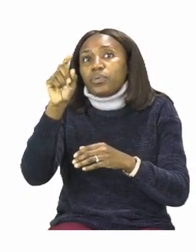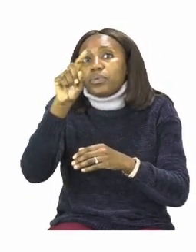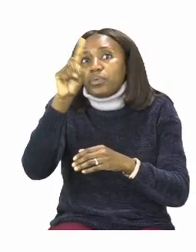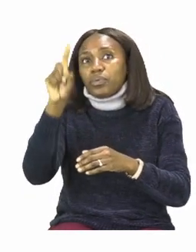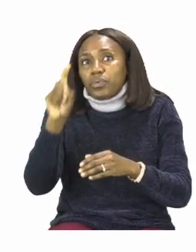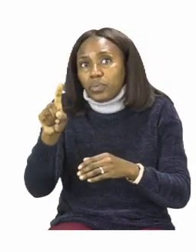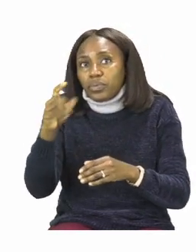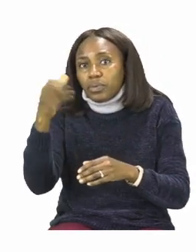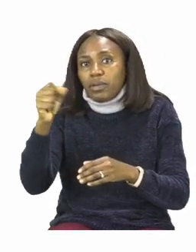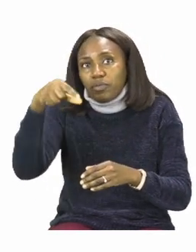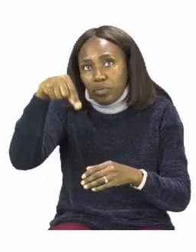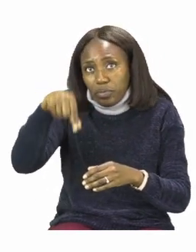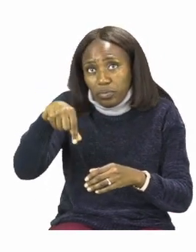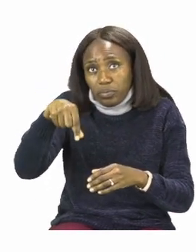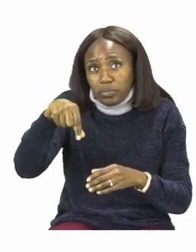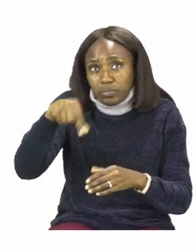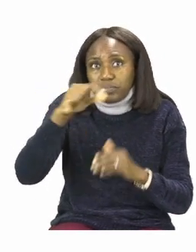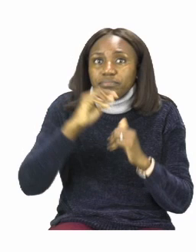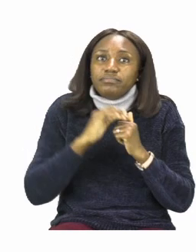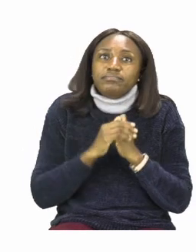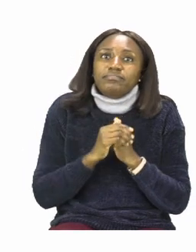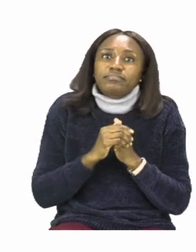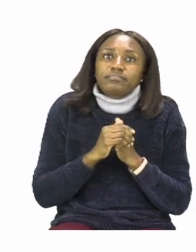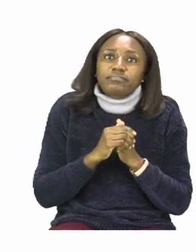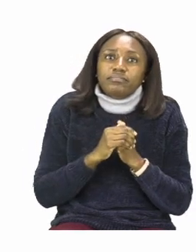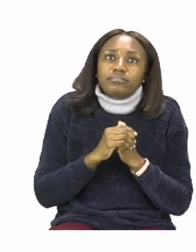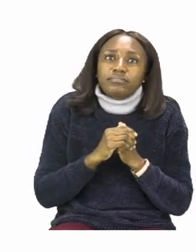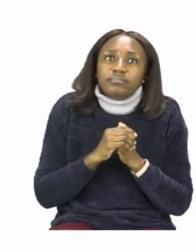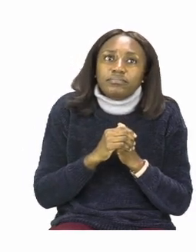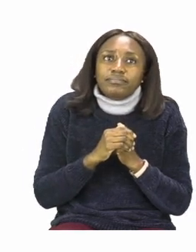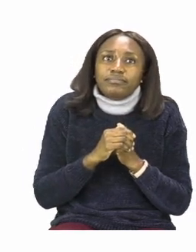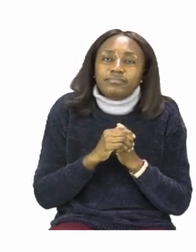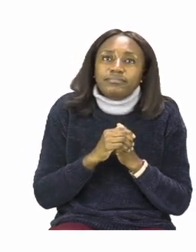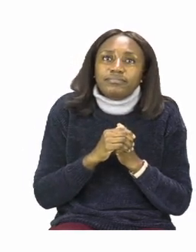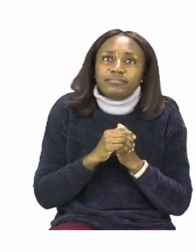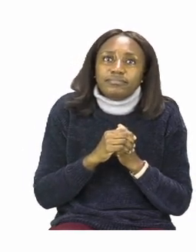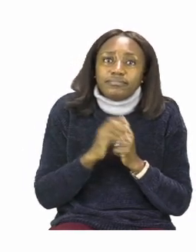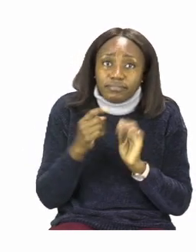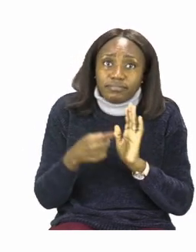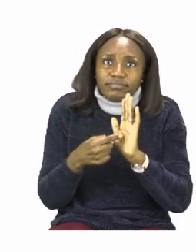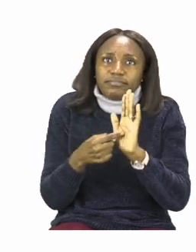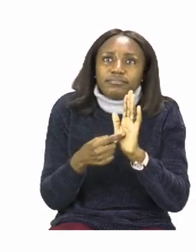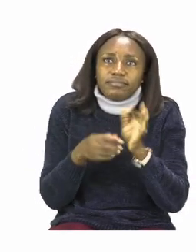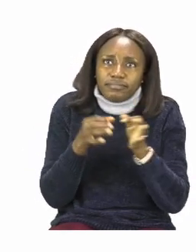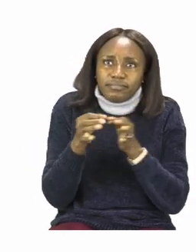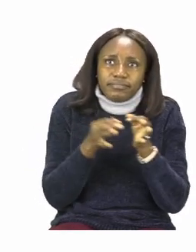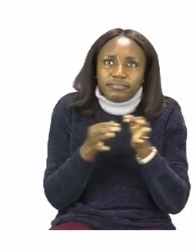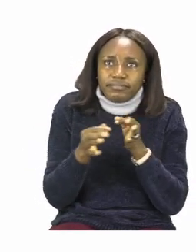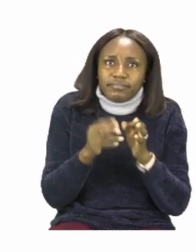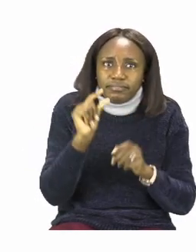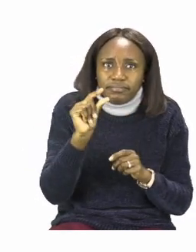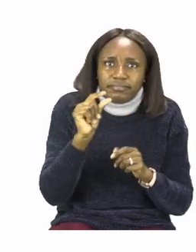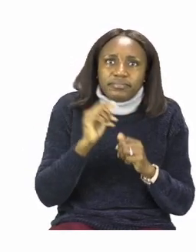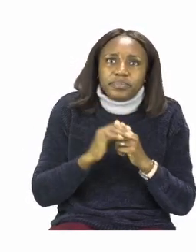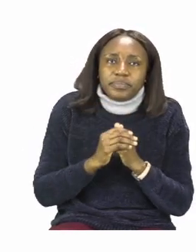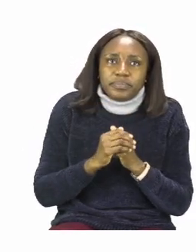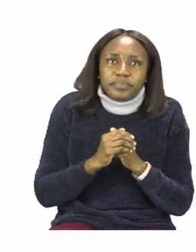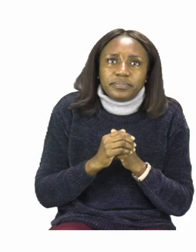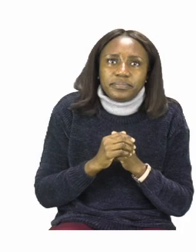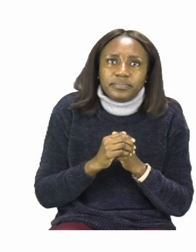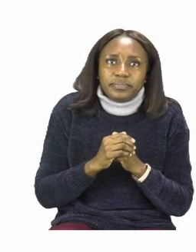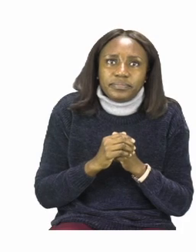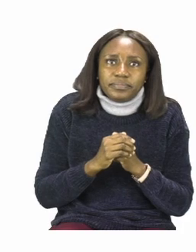question. Now, before we do that, I want to show you what they mean. So let's take a look at the board. Now,